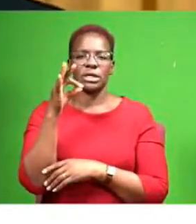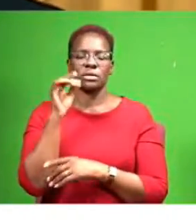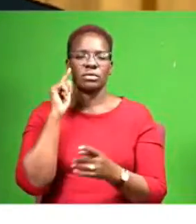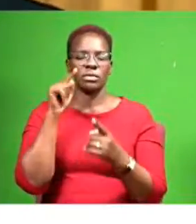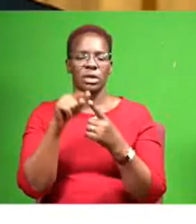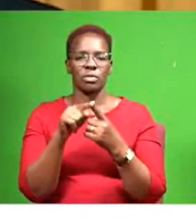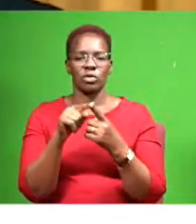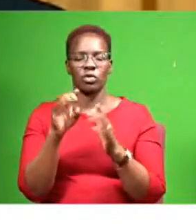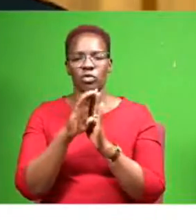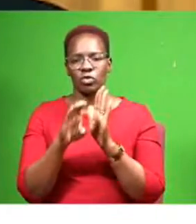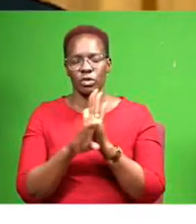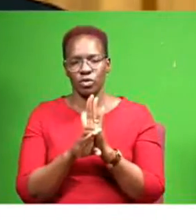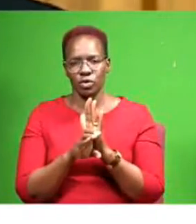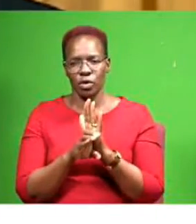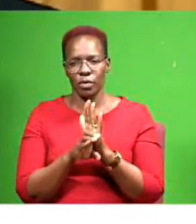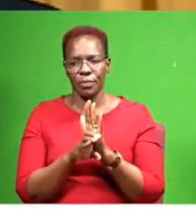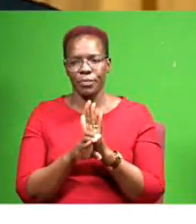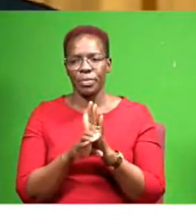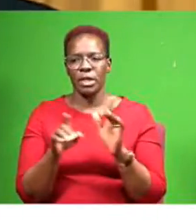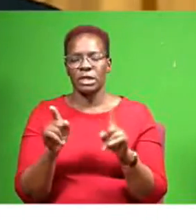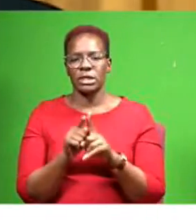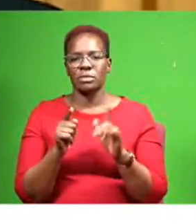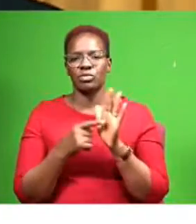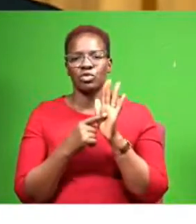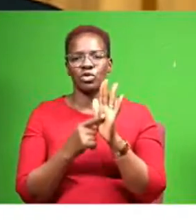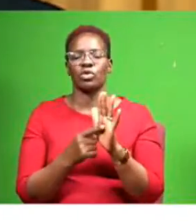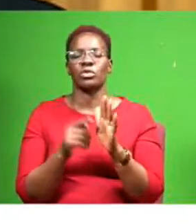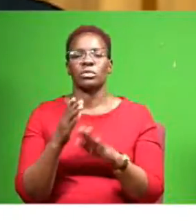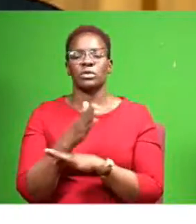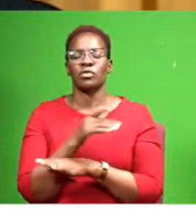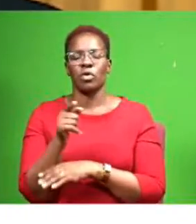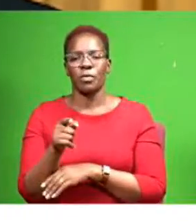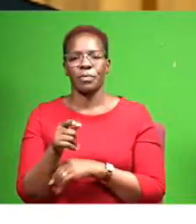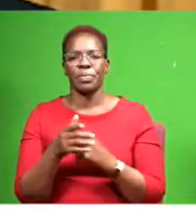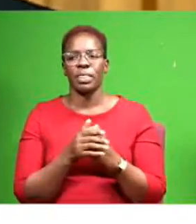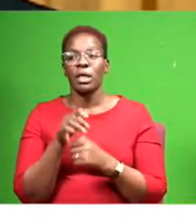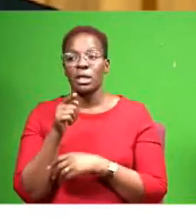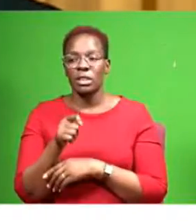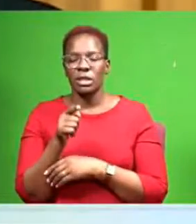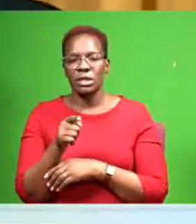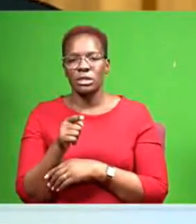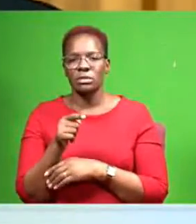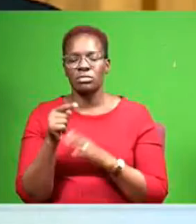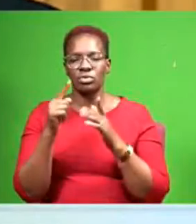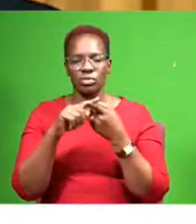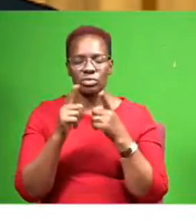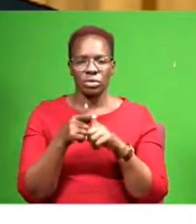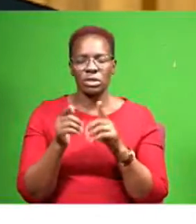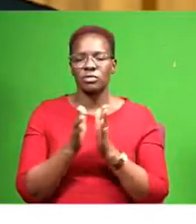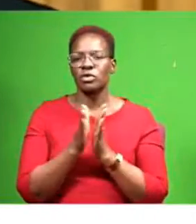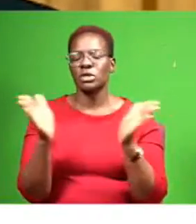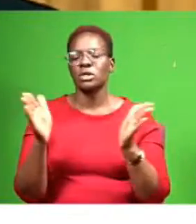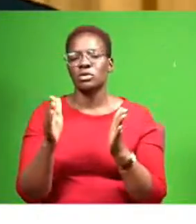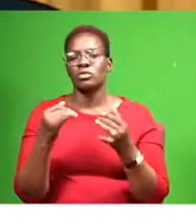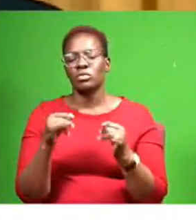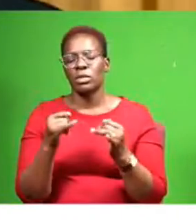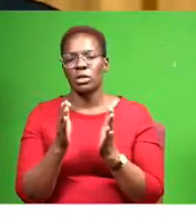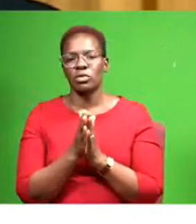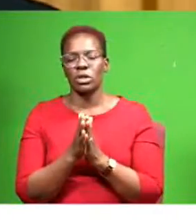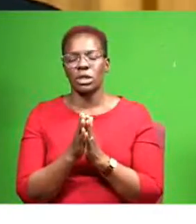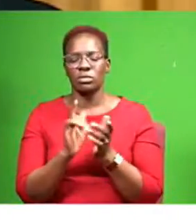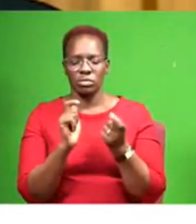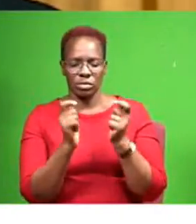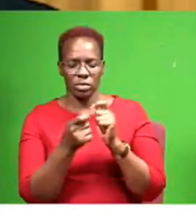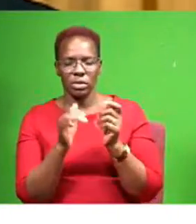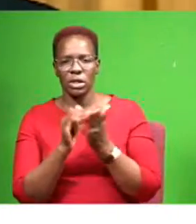purport of the Constitution as revealed in the preamble. This is a threshold of the general implied unamendability that